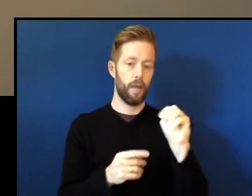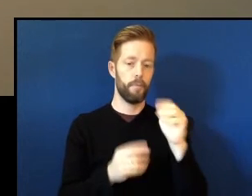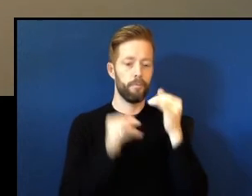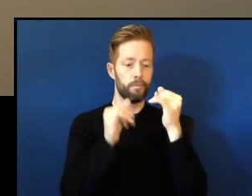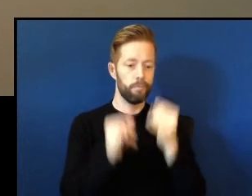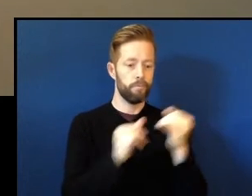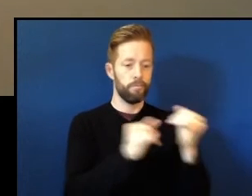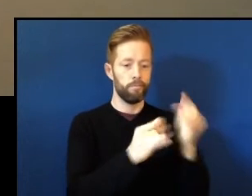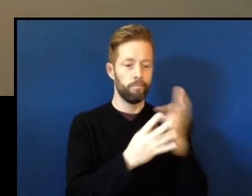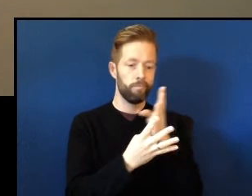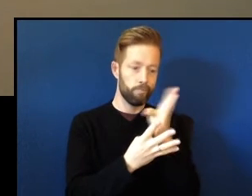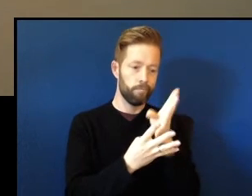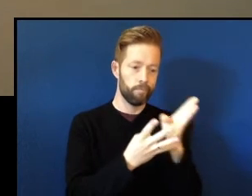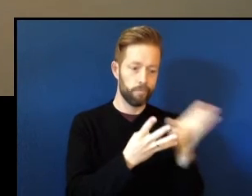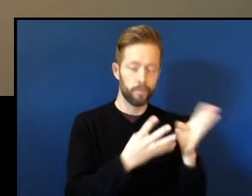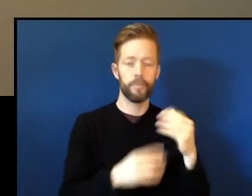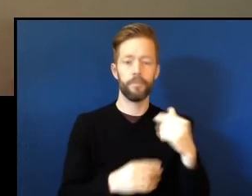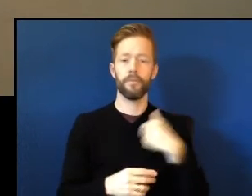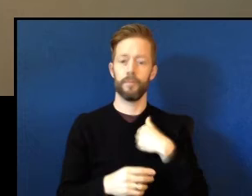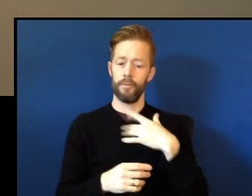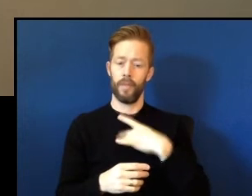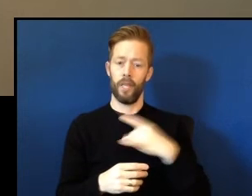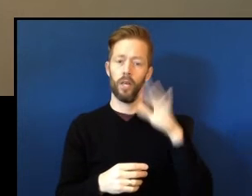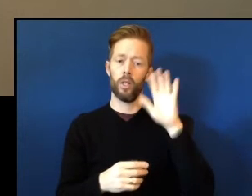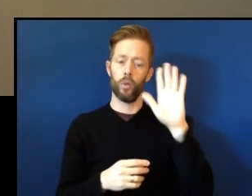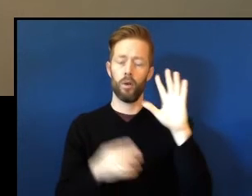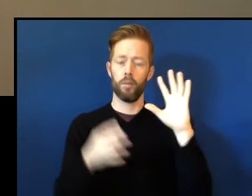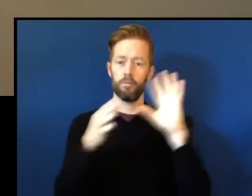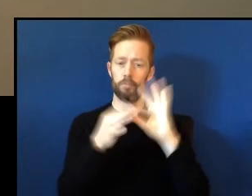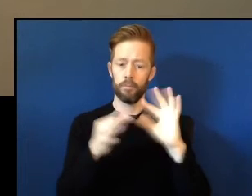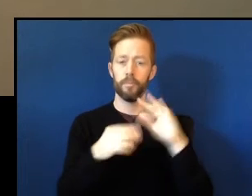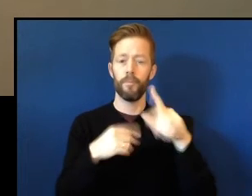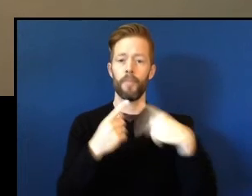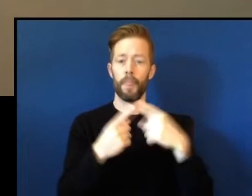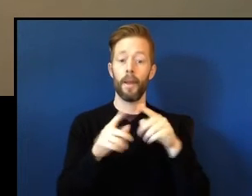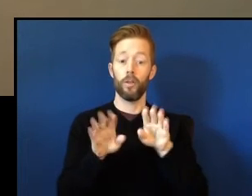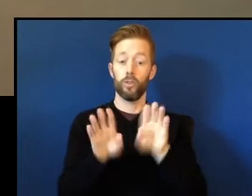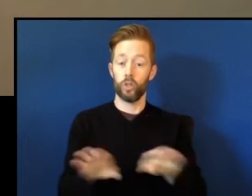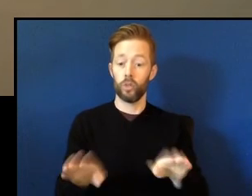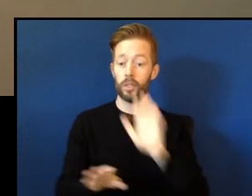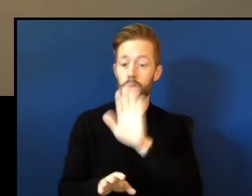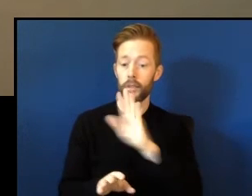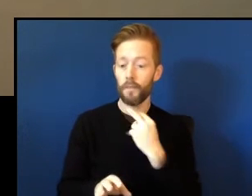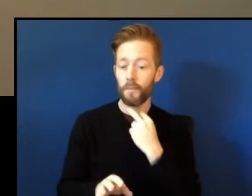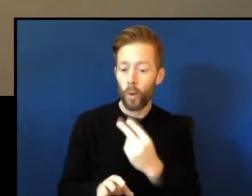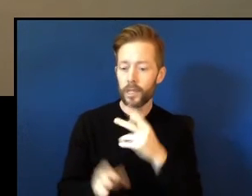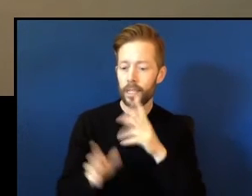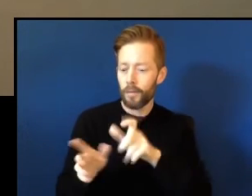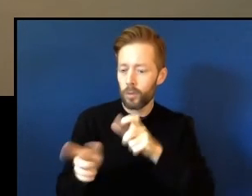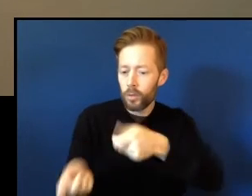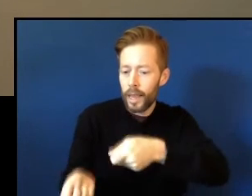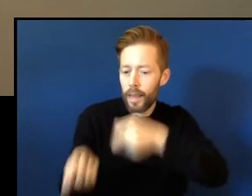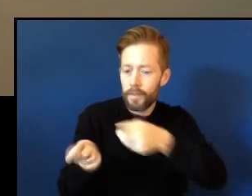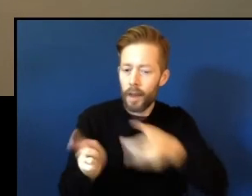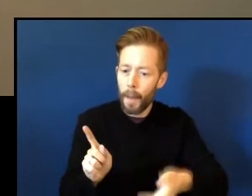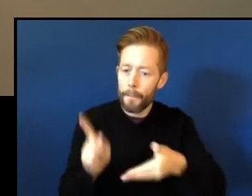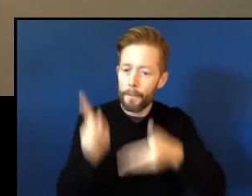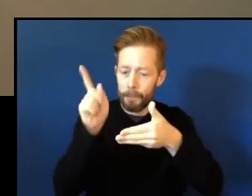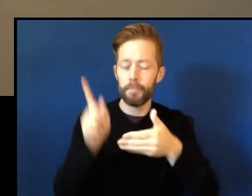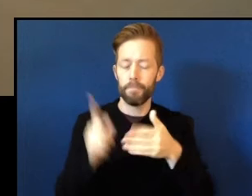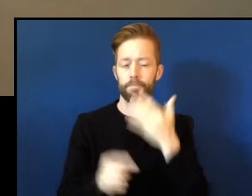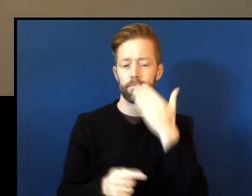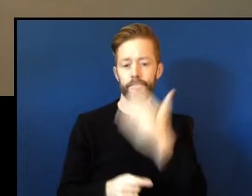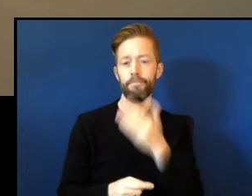And I really liked your statement about raising up our children's voices and really listening to them. So thank you for the